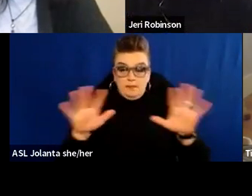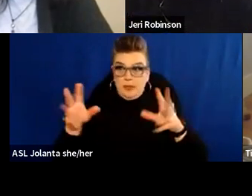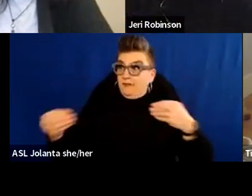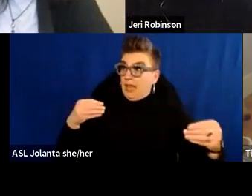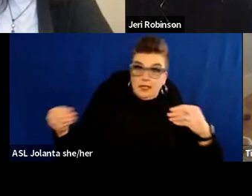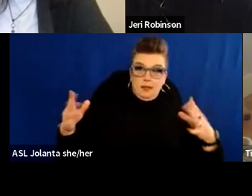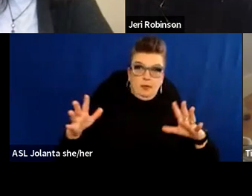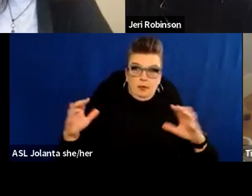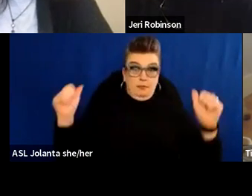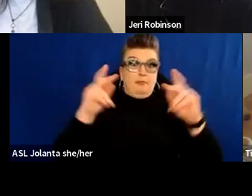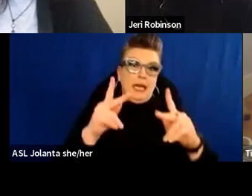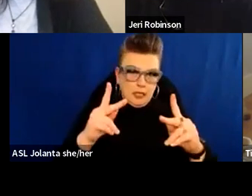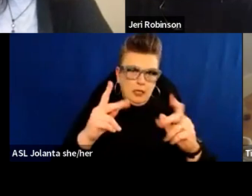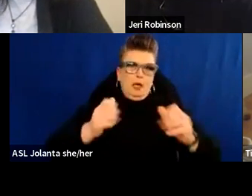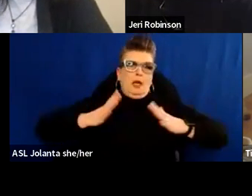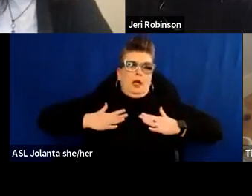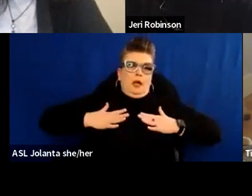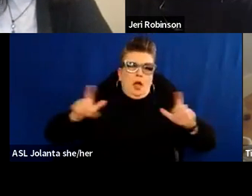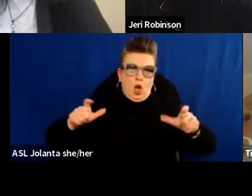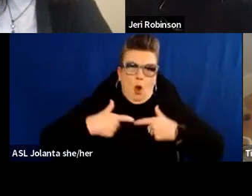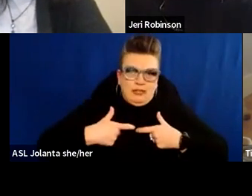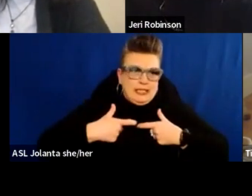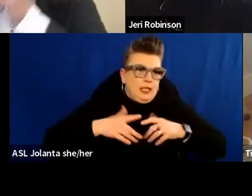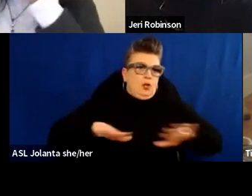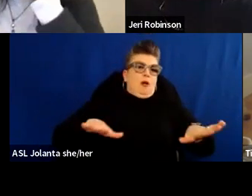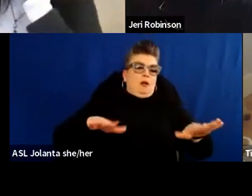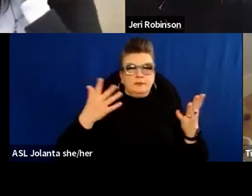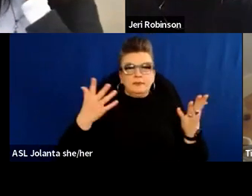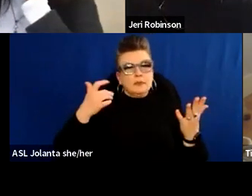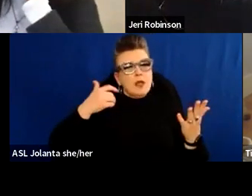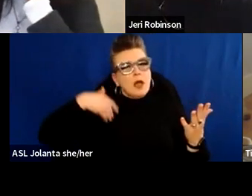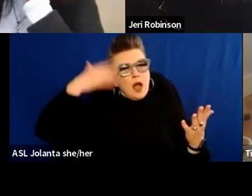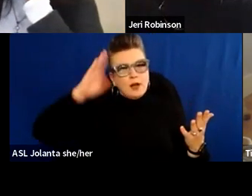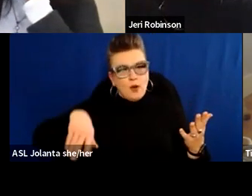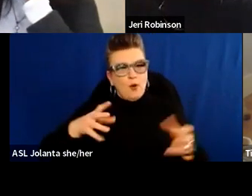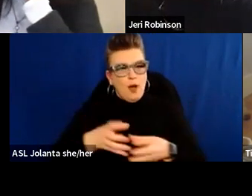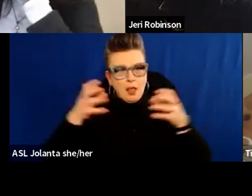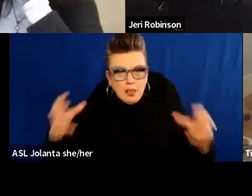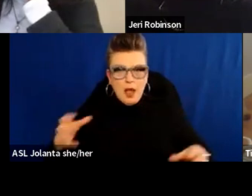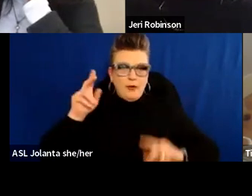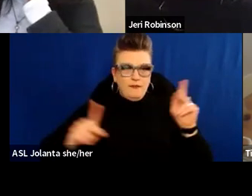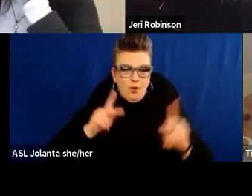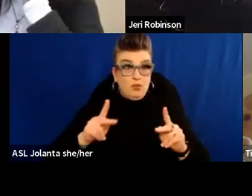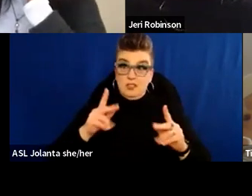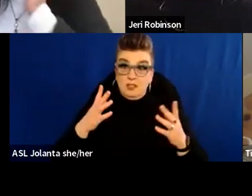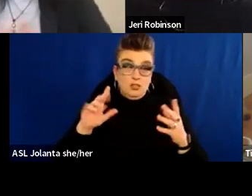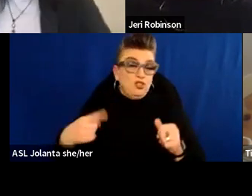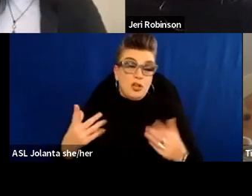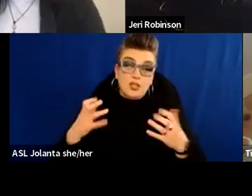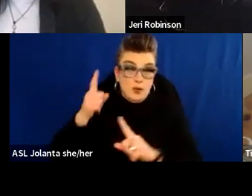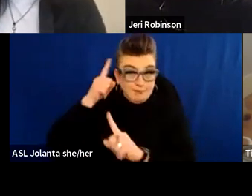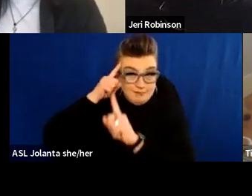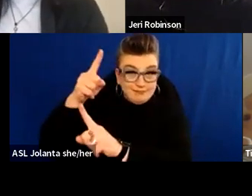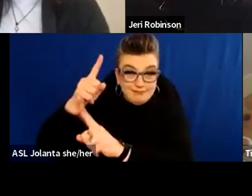i can feel the exhaustion and at the same time like all of us our eyes are on the prize and that is about setting up the conditions for kids to